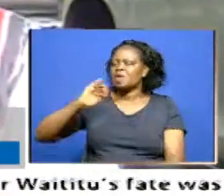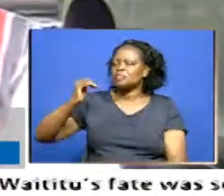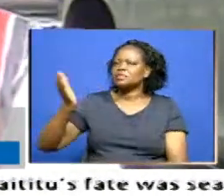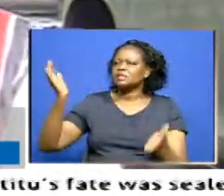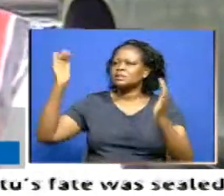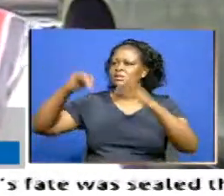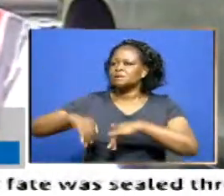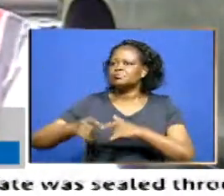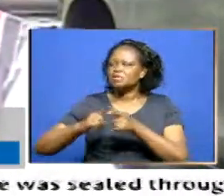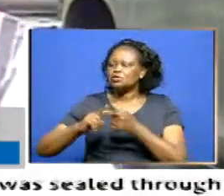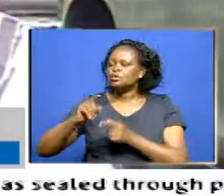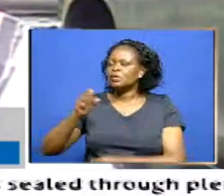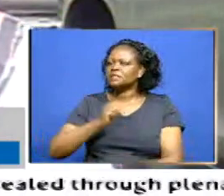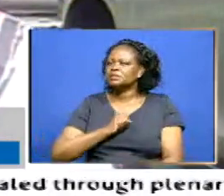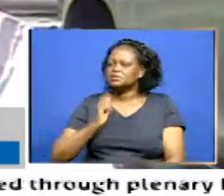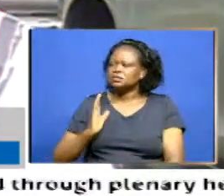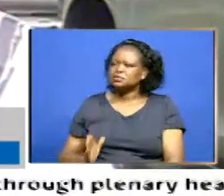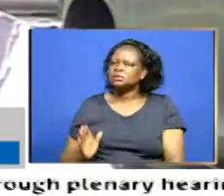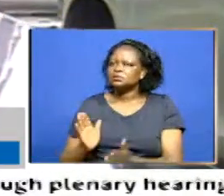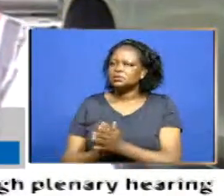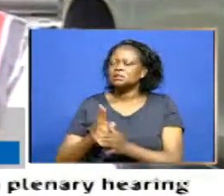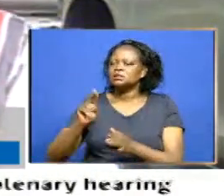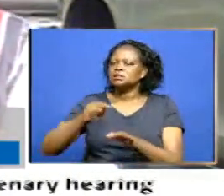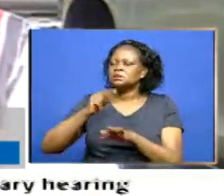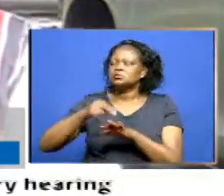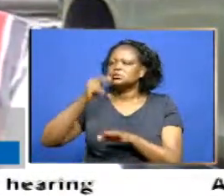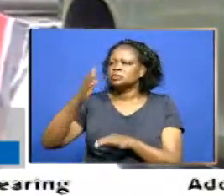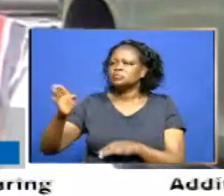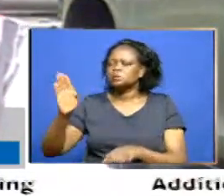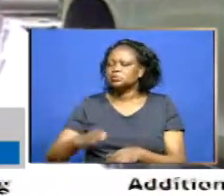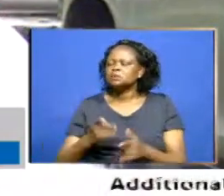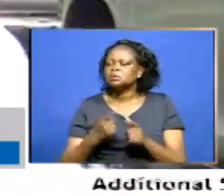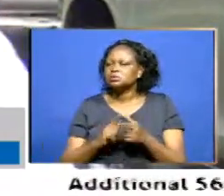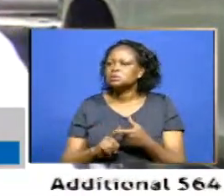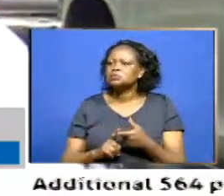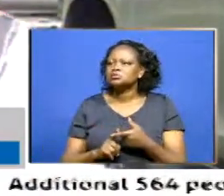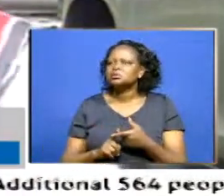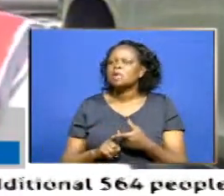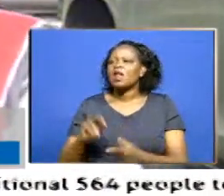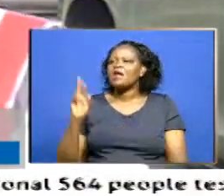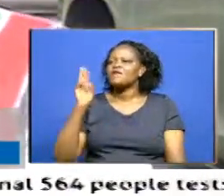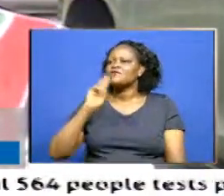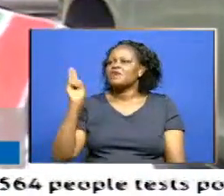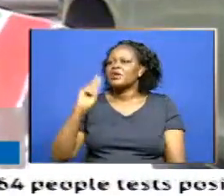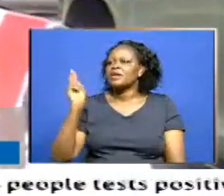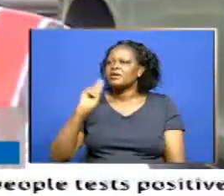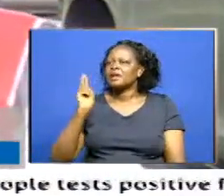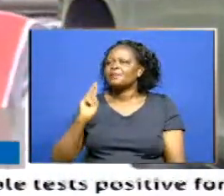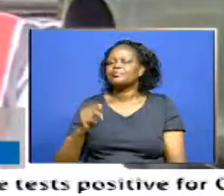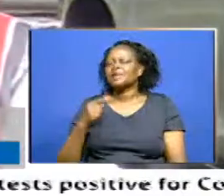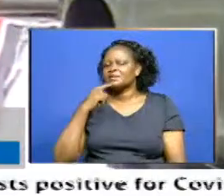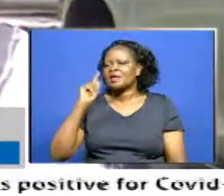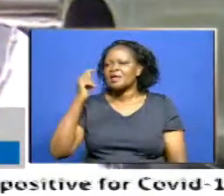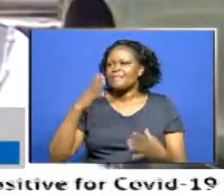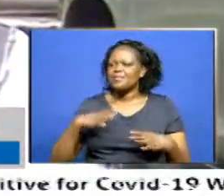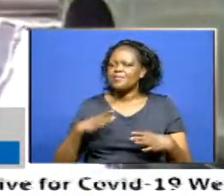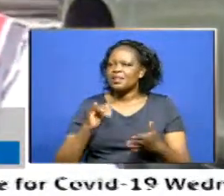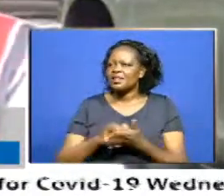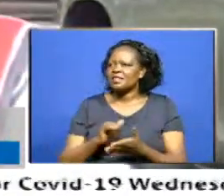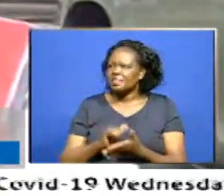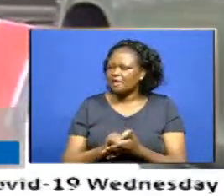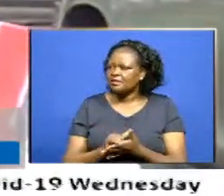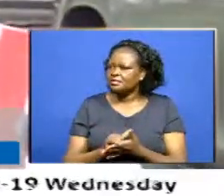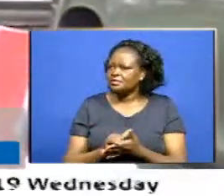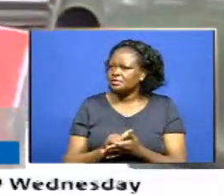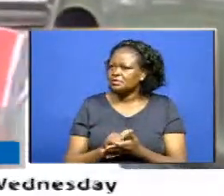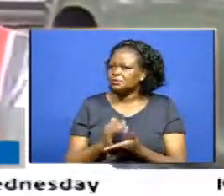go to the Senate and the National Assembly, the Parliament. Then after that, we go to the referendum. And I want to tell Kenyans that change is okay.